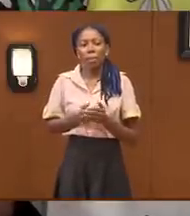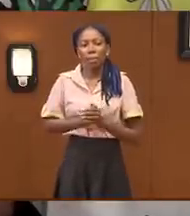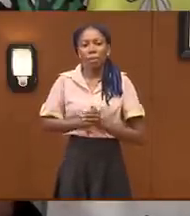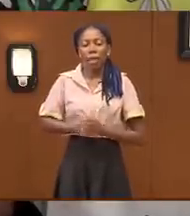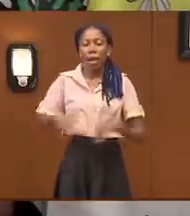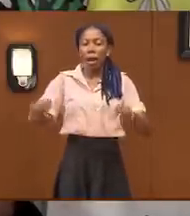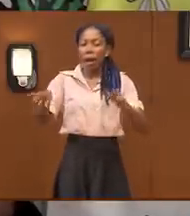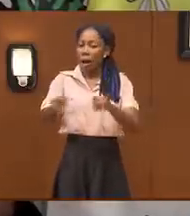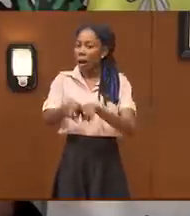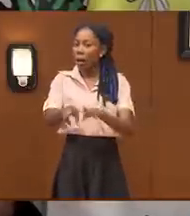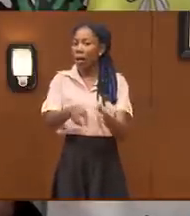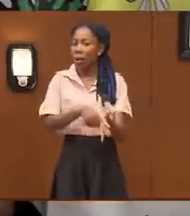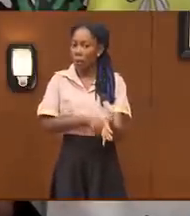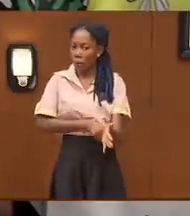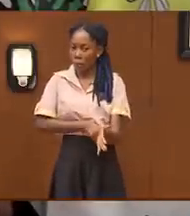as long